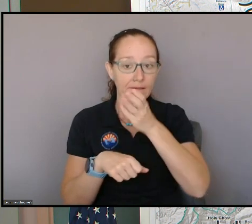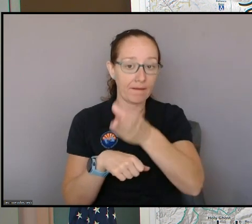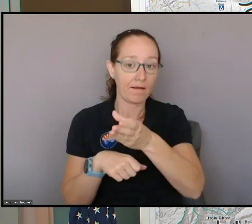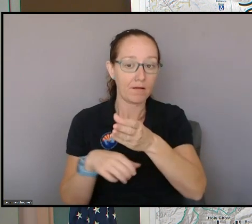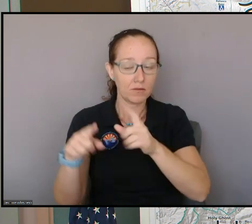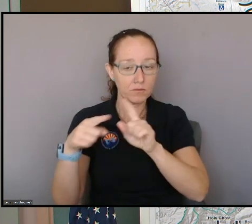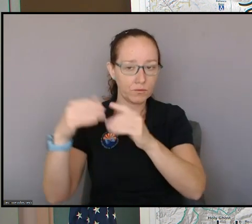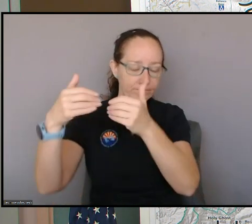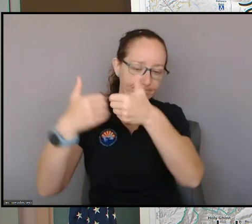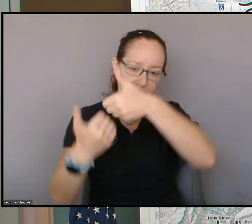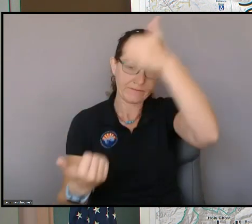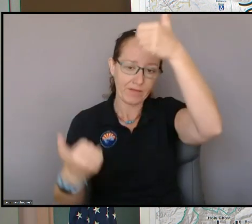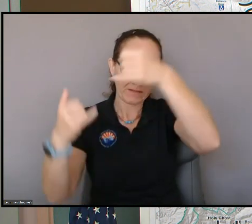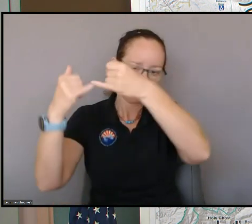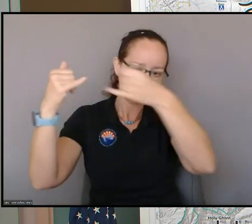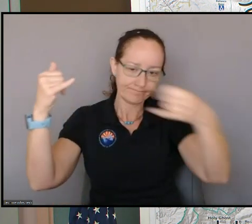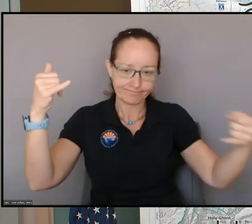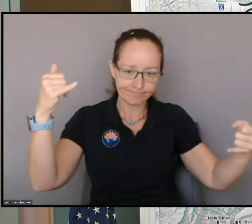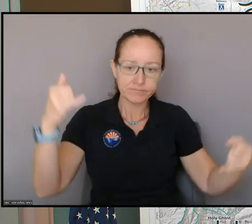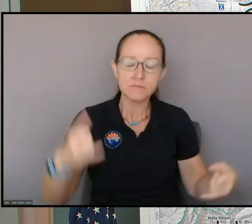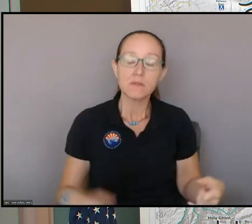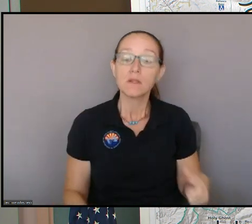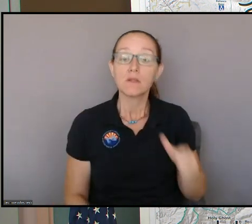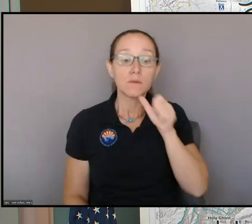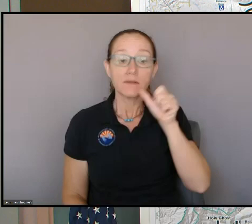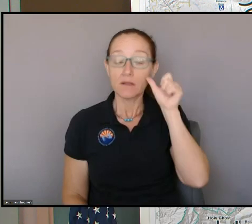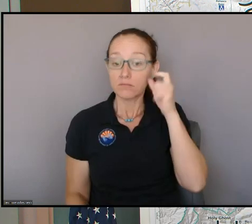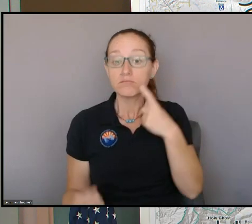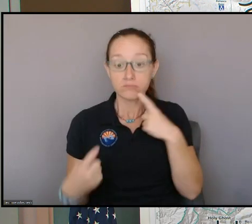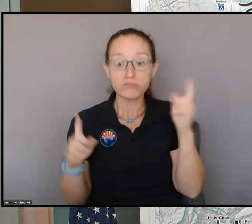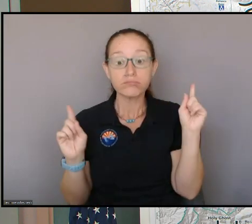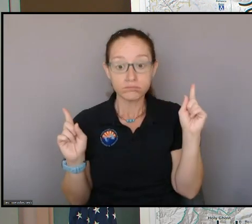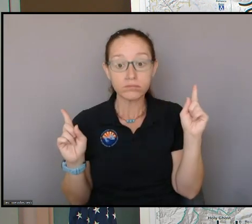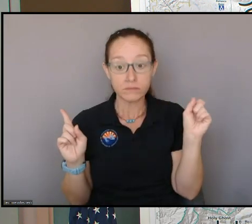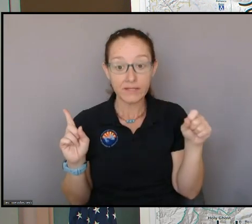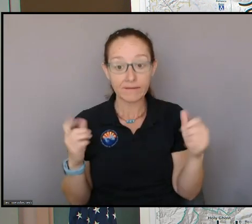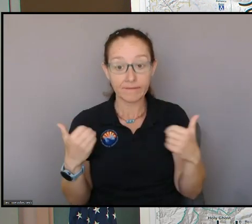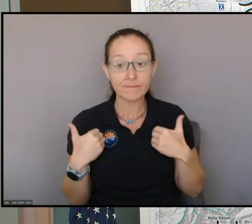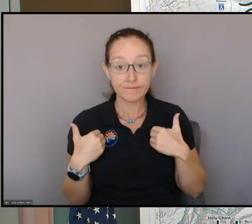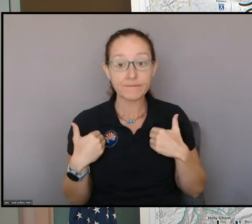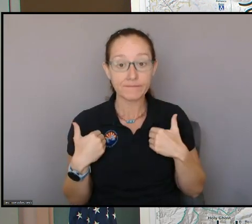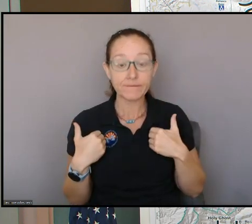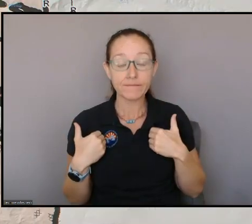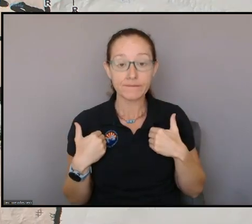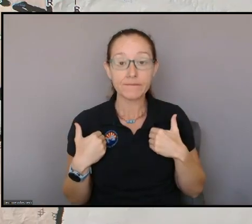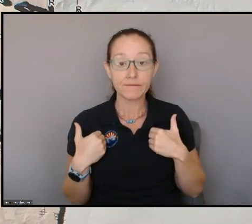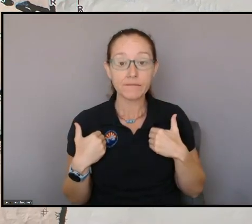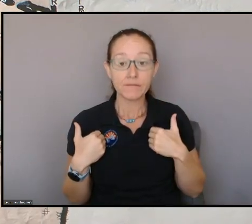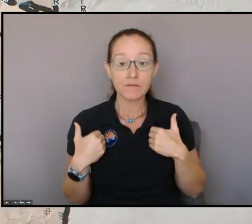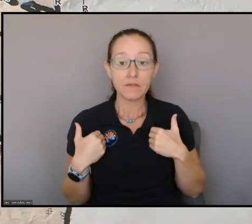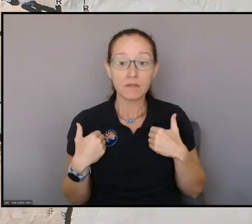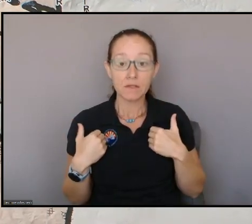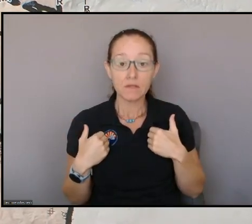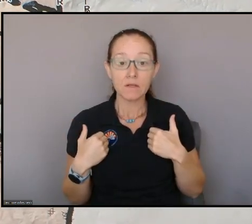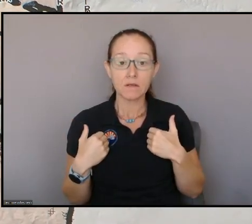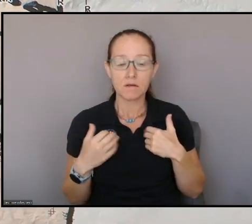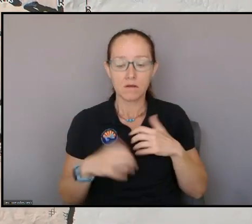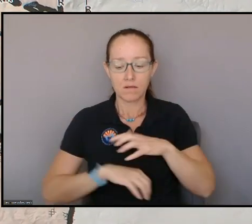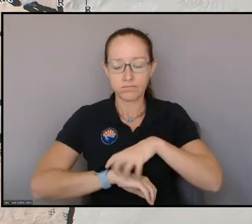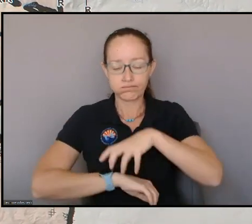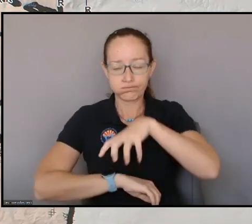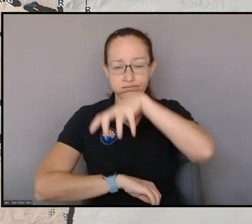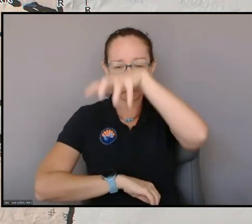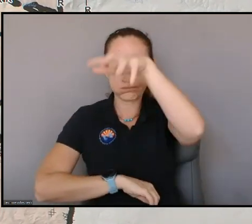So yesterday, it was a successful day. There was a really increased production of smoke. You're likely